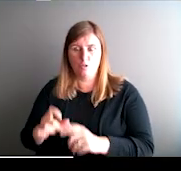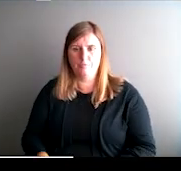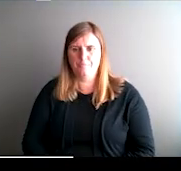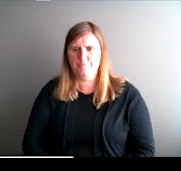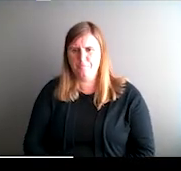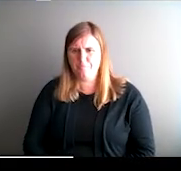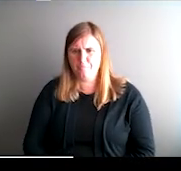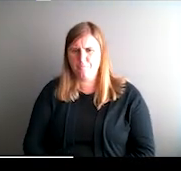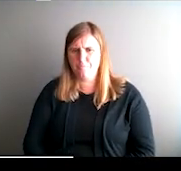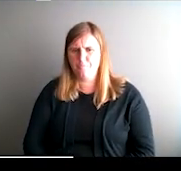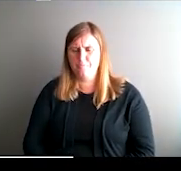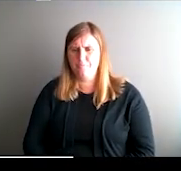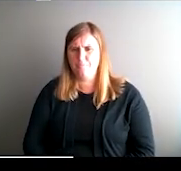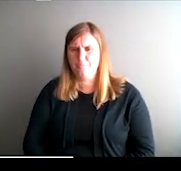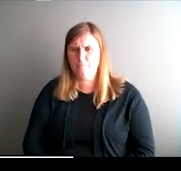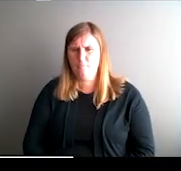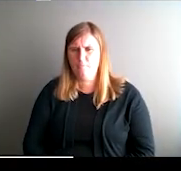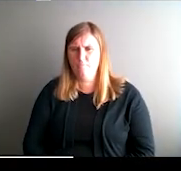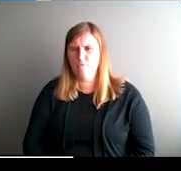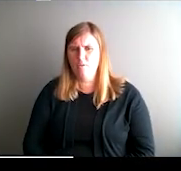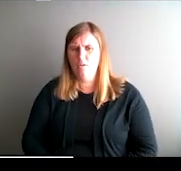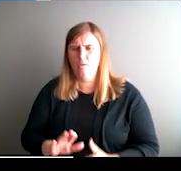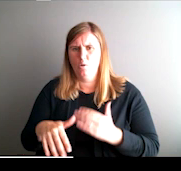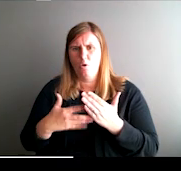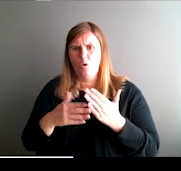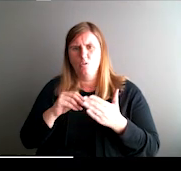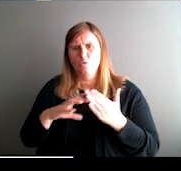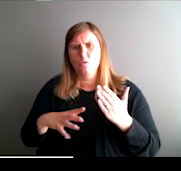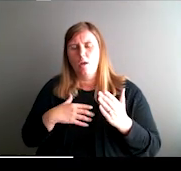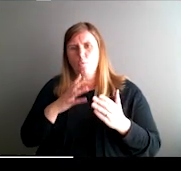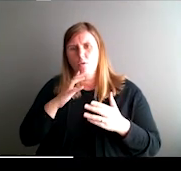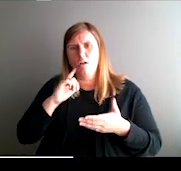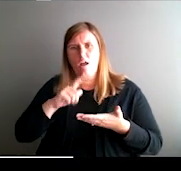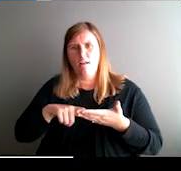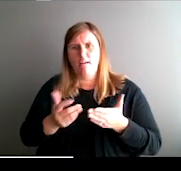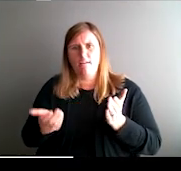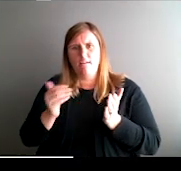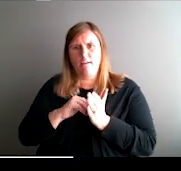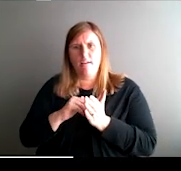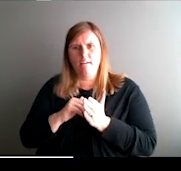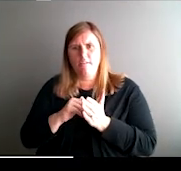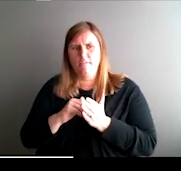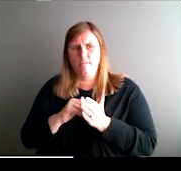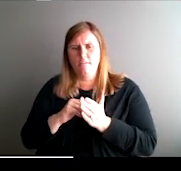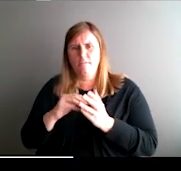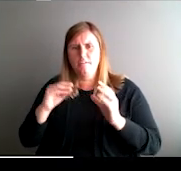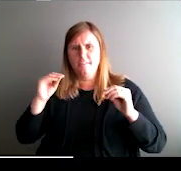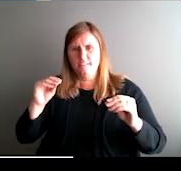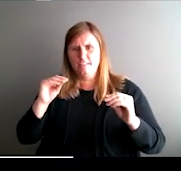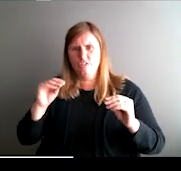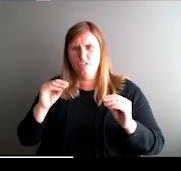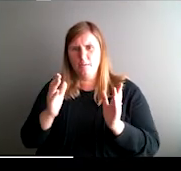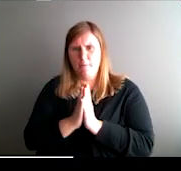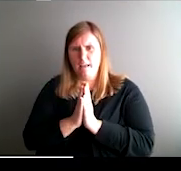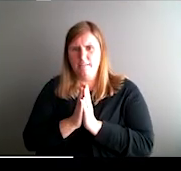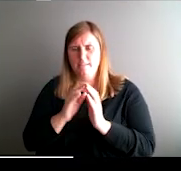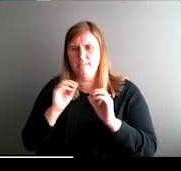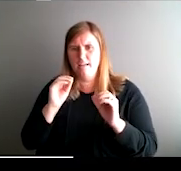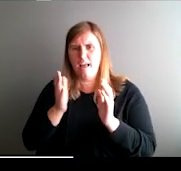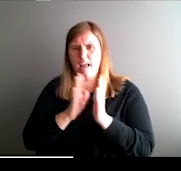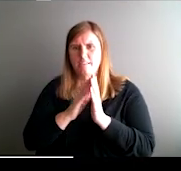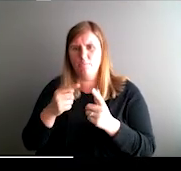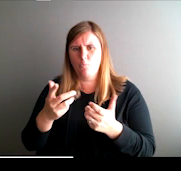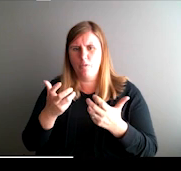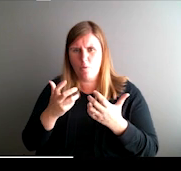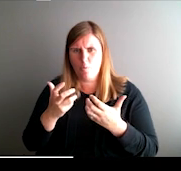As with all of the students, and I will highlight this again, the teaching students to ask for what